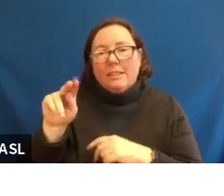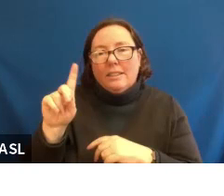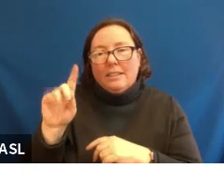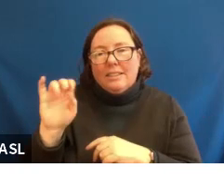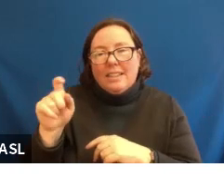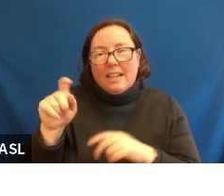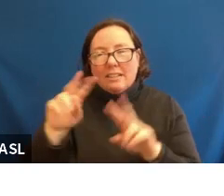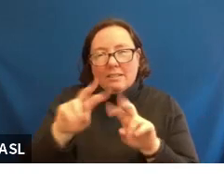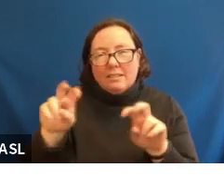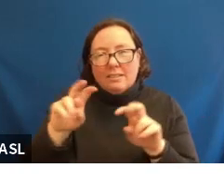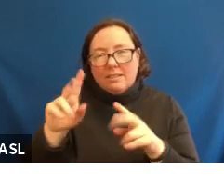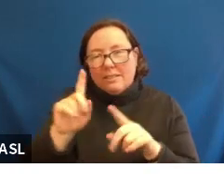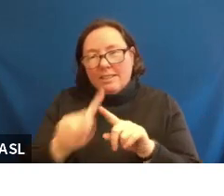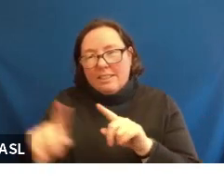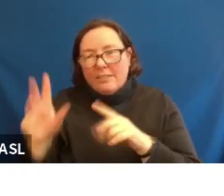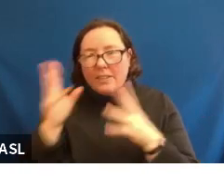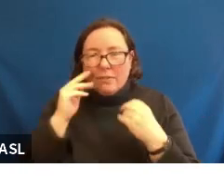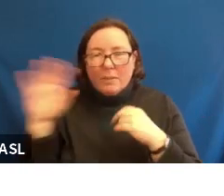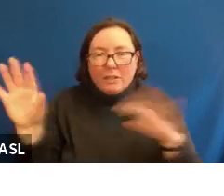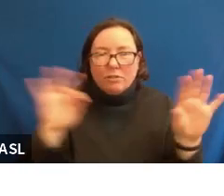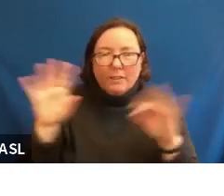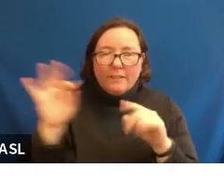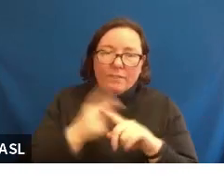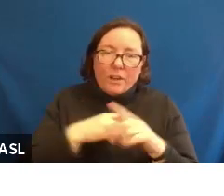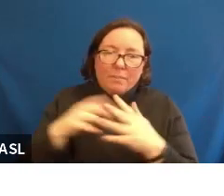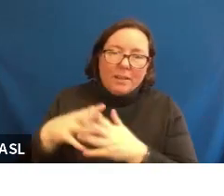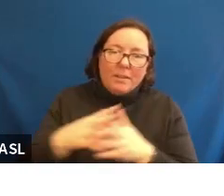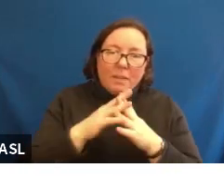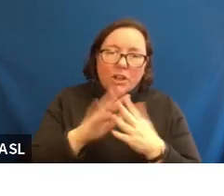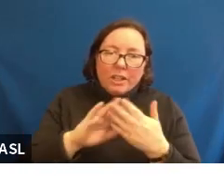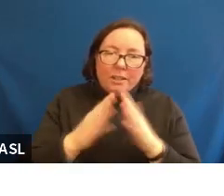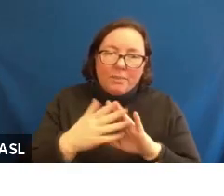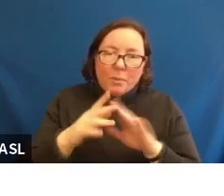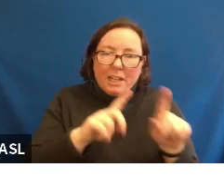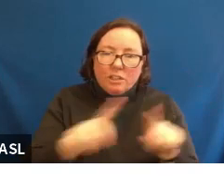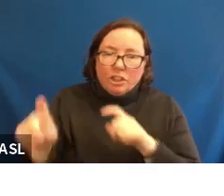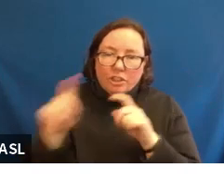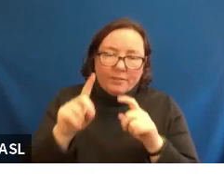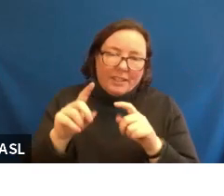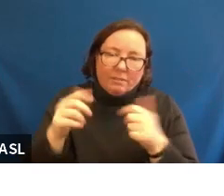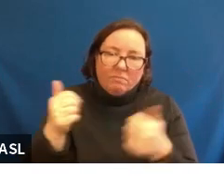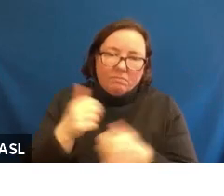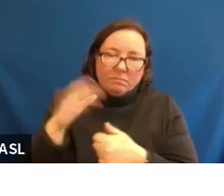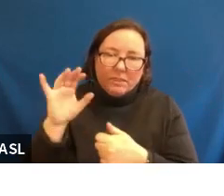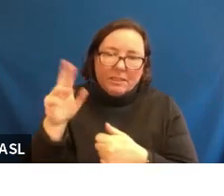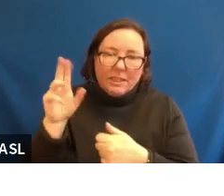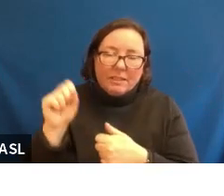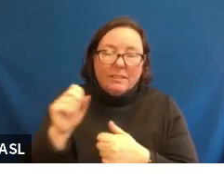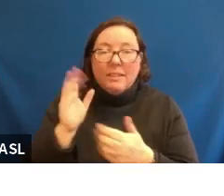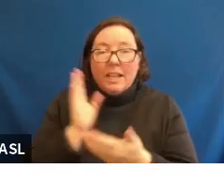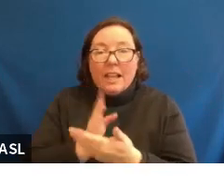uses different information from the American Community Survey. So they use median family